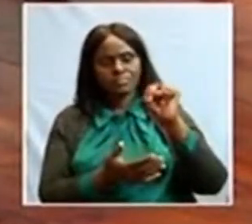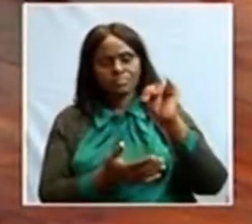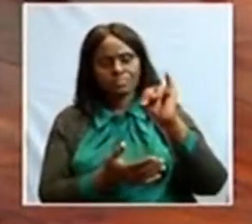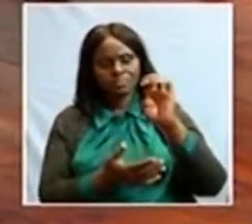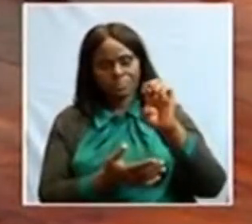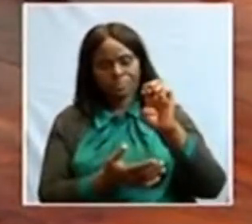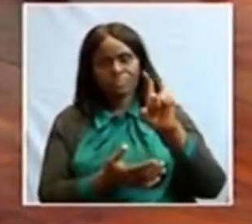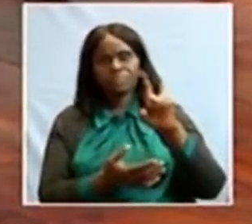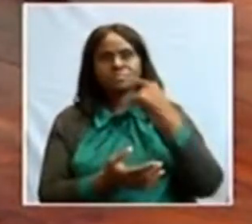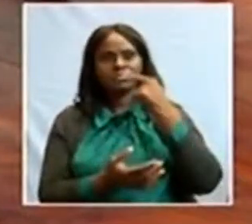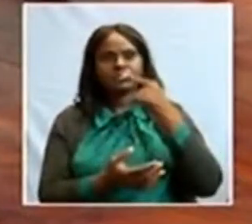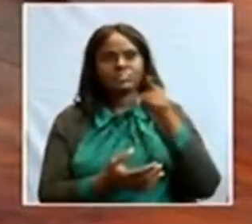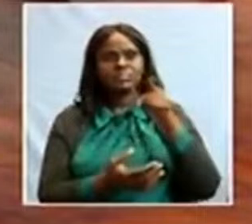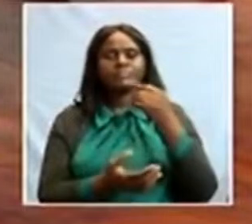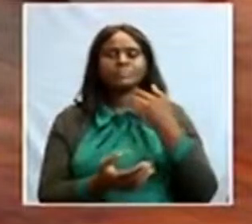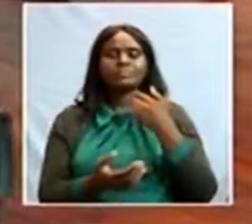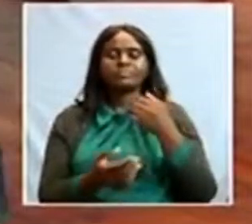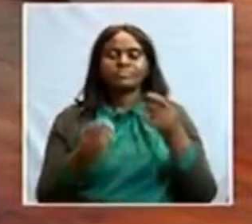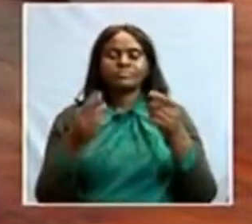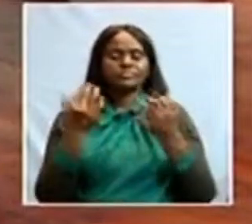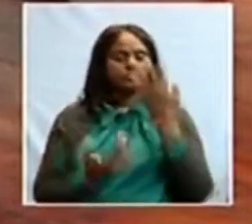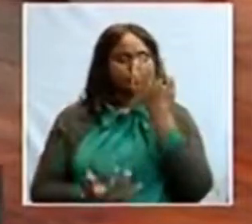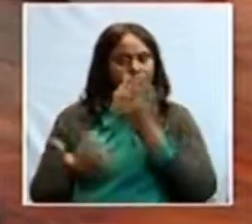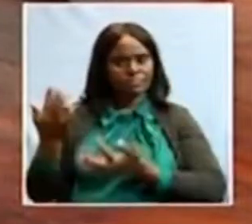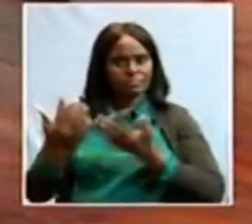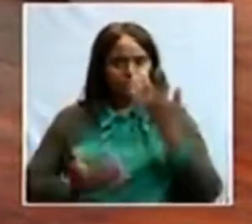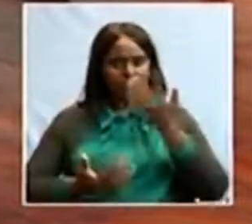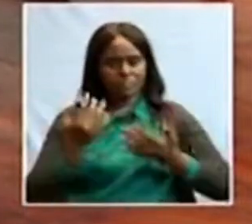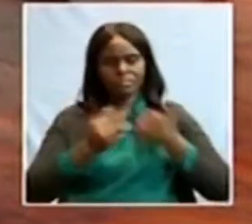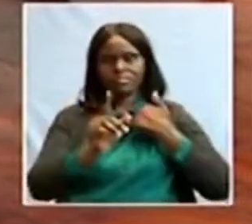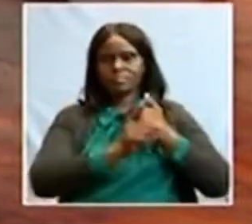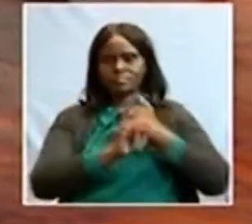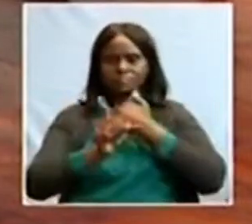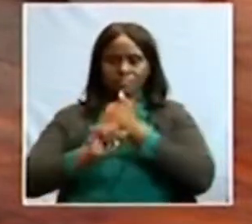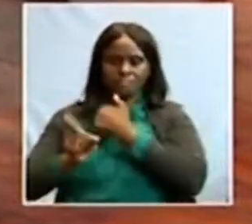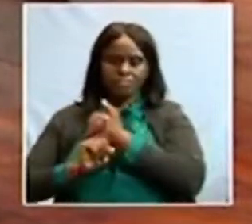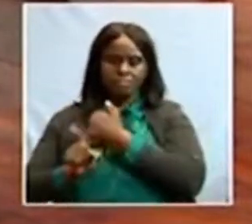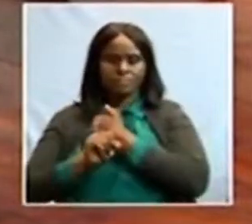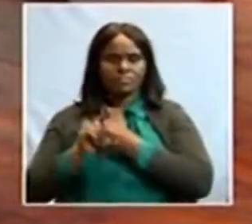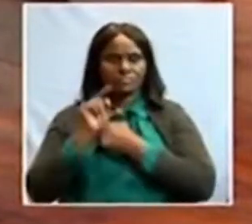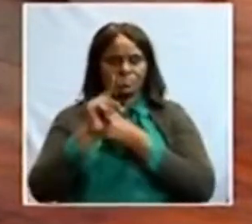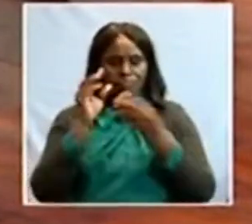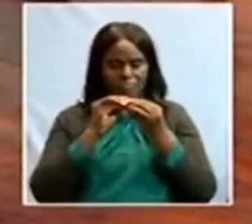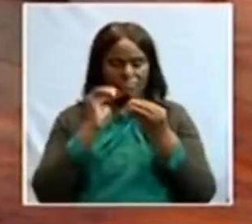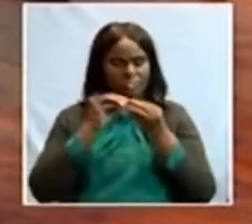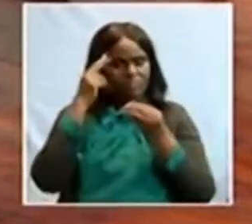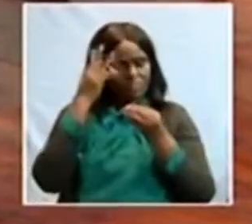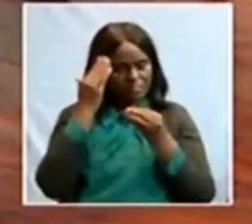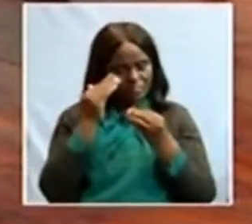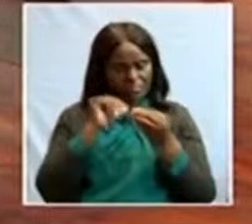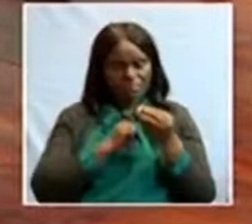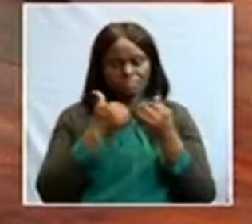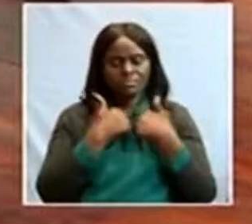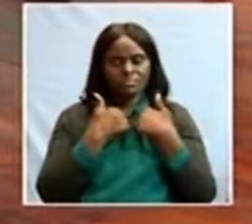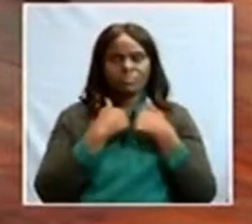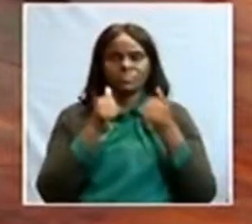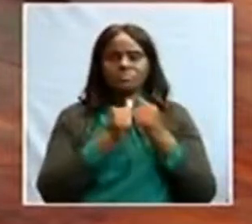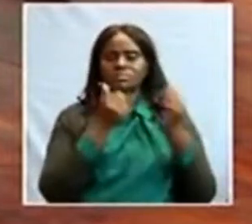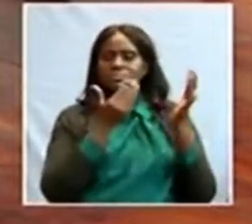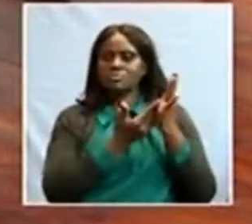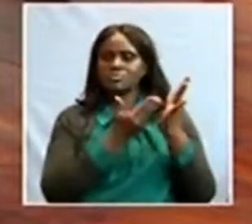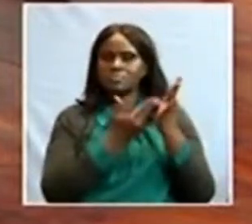according to them, they are saying they are fire resistance. So I think that's the more reason why we have come up with